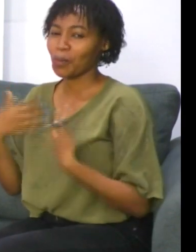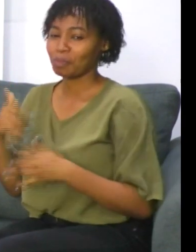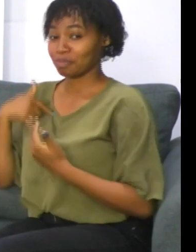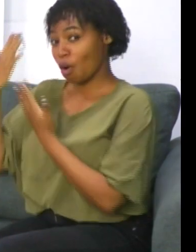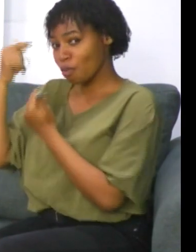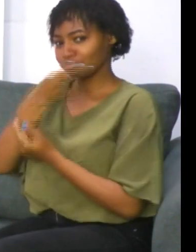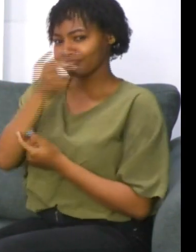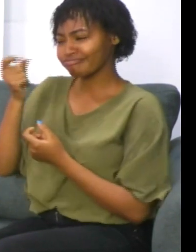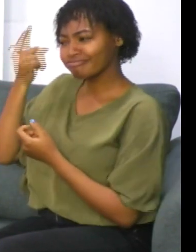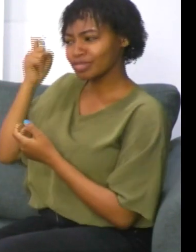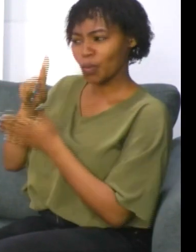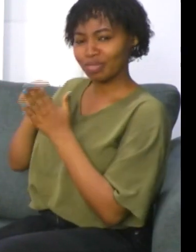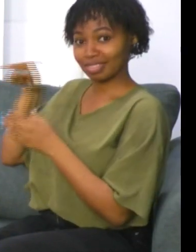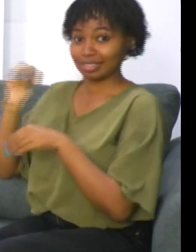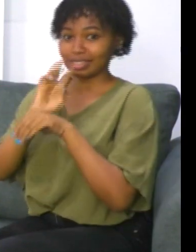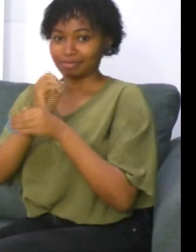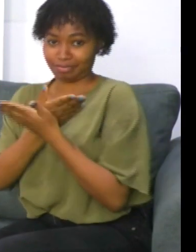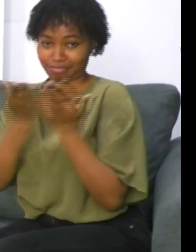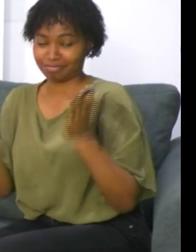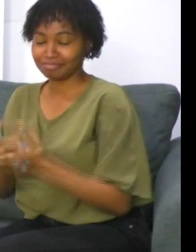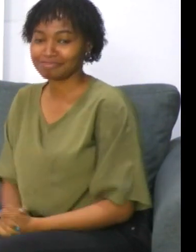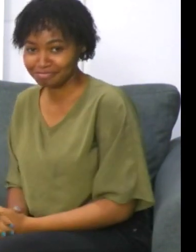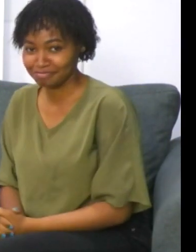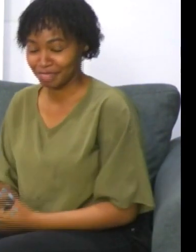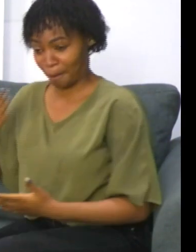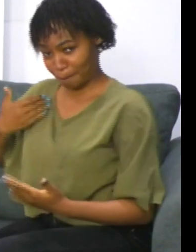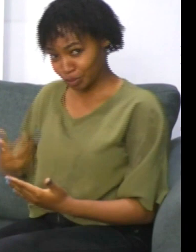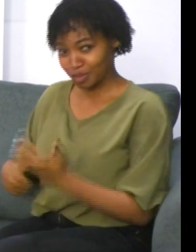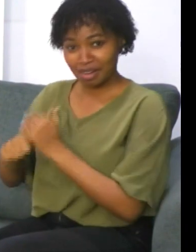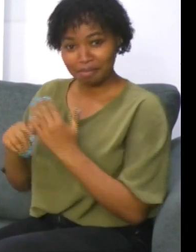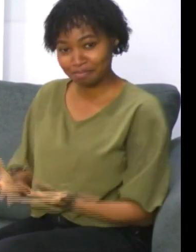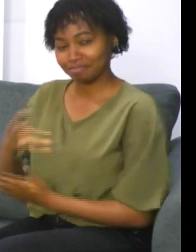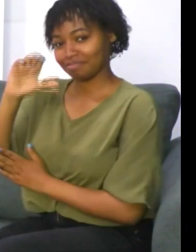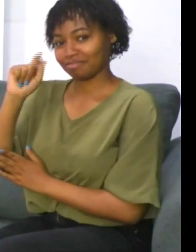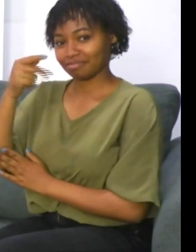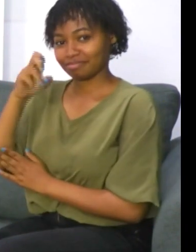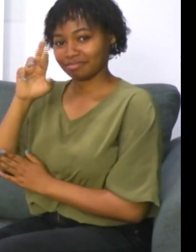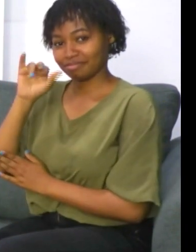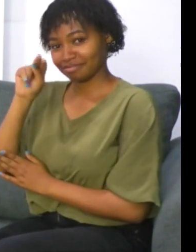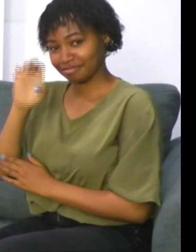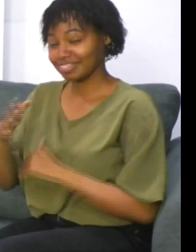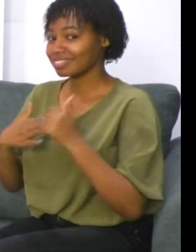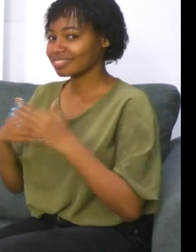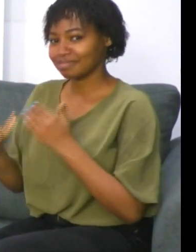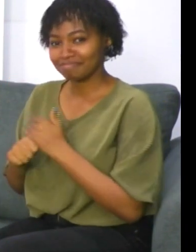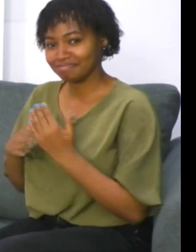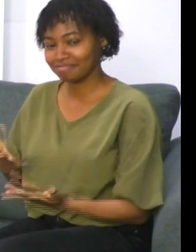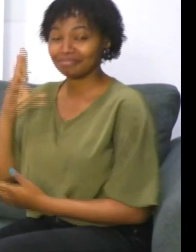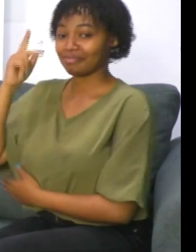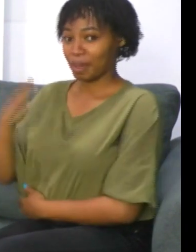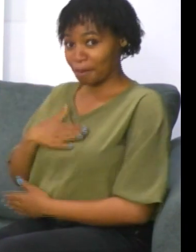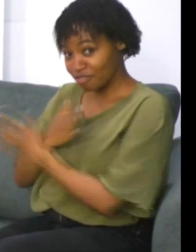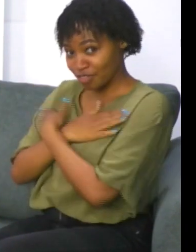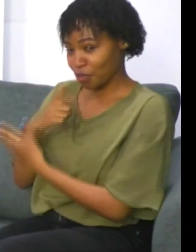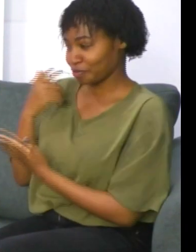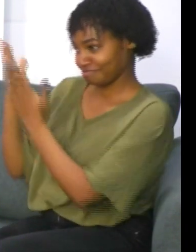nice interaction, and I hope that you really understood, and also you have gotten the advice from our guest Kendi. I have been your host, Catherine NGOVI, and